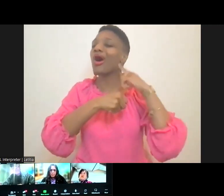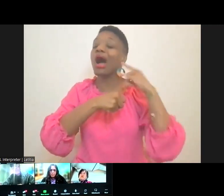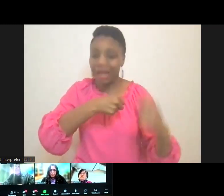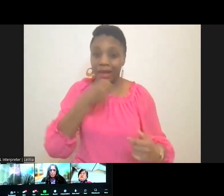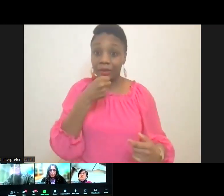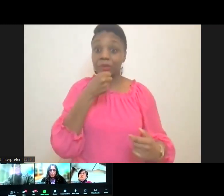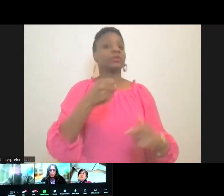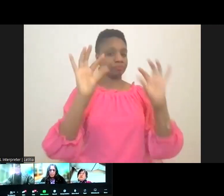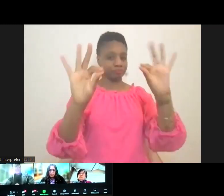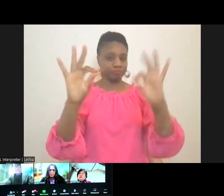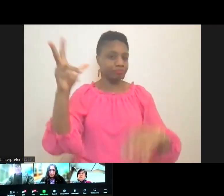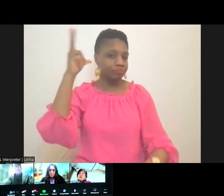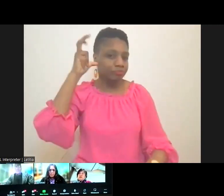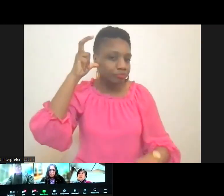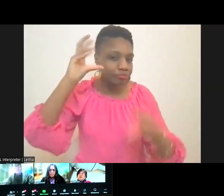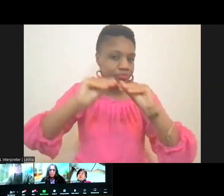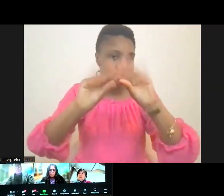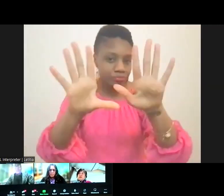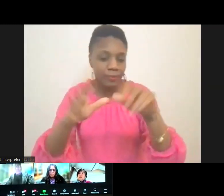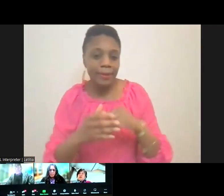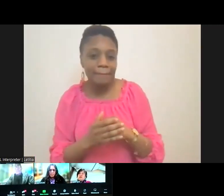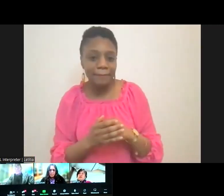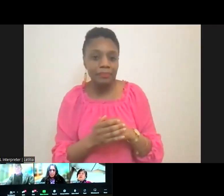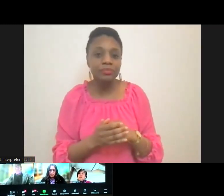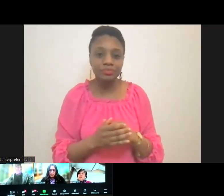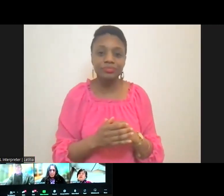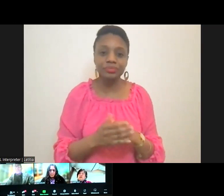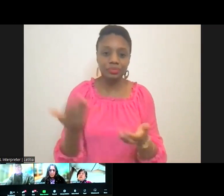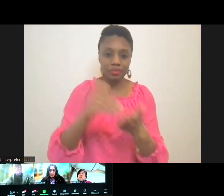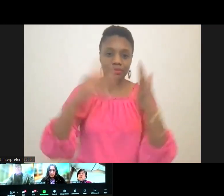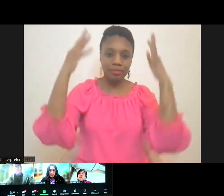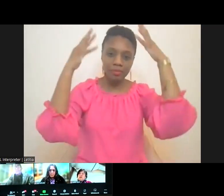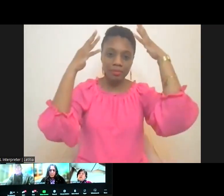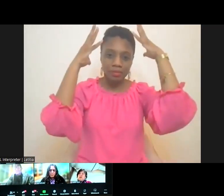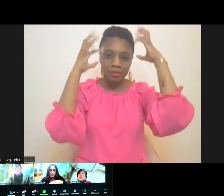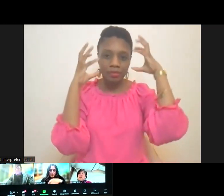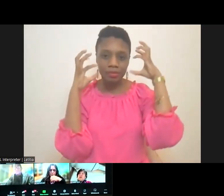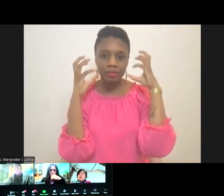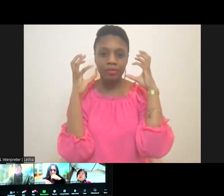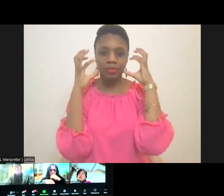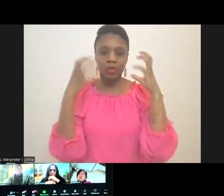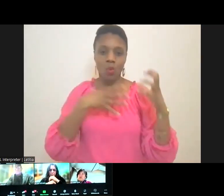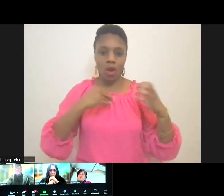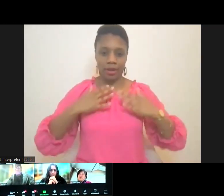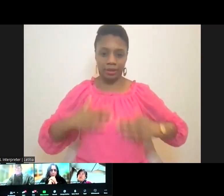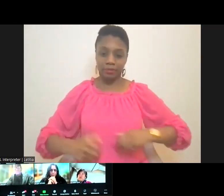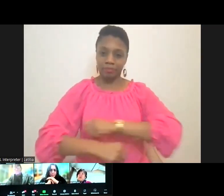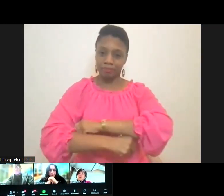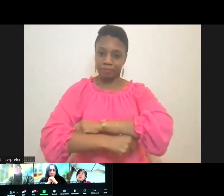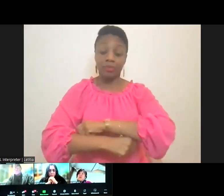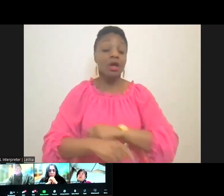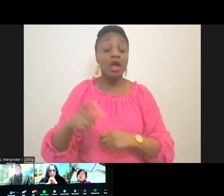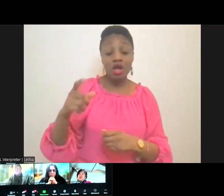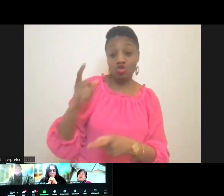So I think in addition to what was said by Caroline and